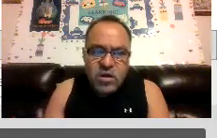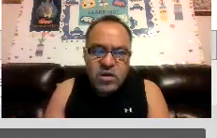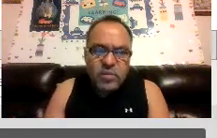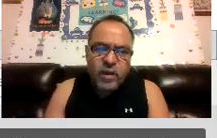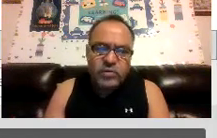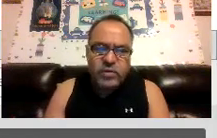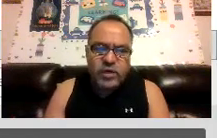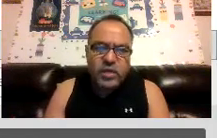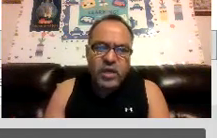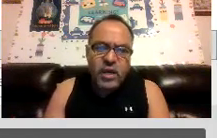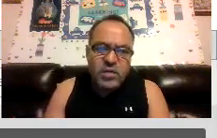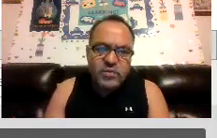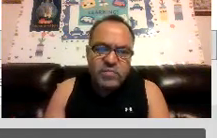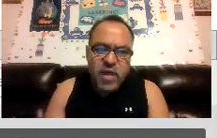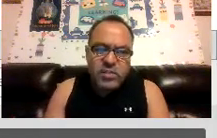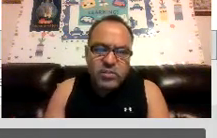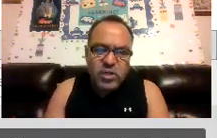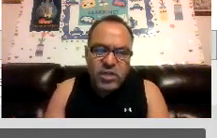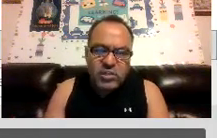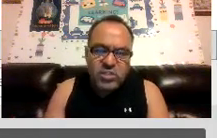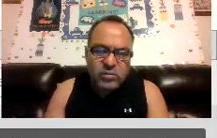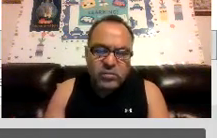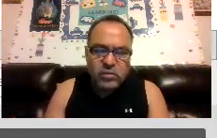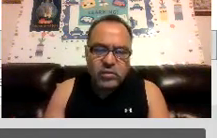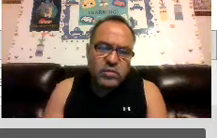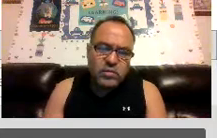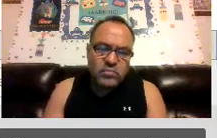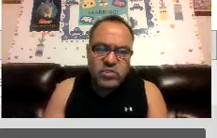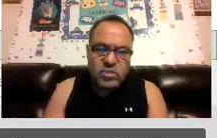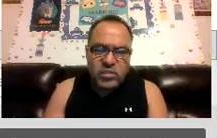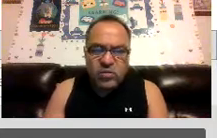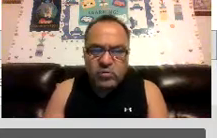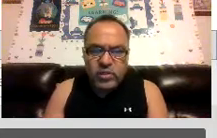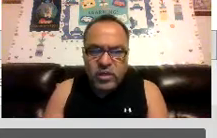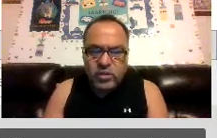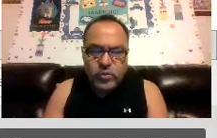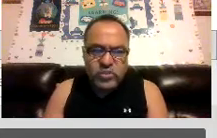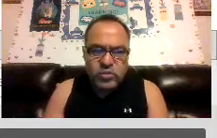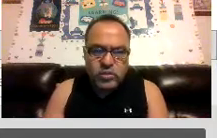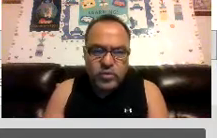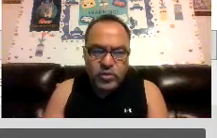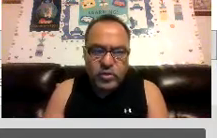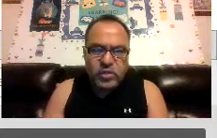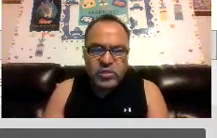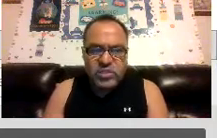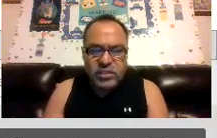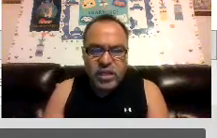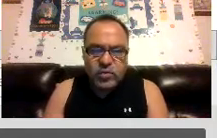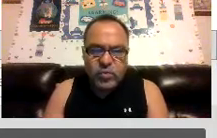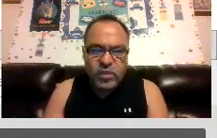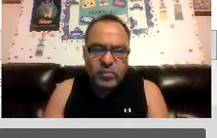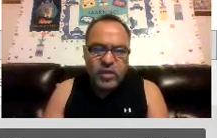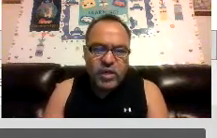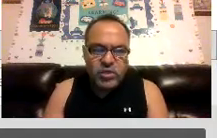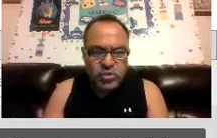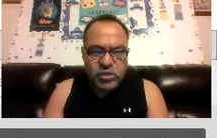"You're wrong," Paco yelled. "I know it's a magical good luck stone." Mrs. Yates groaned and led the twins to the computer. She sat down